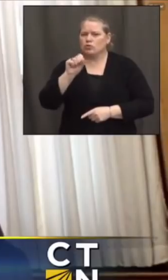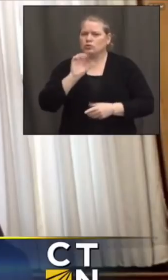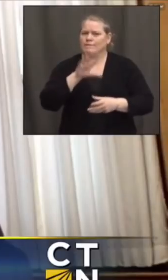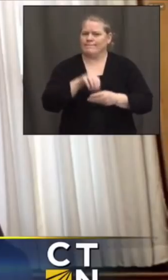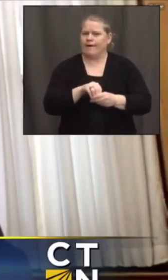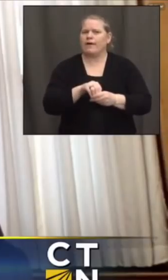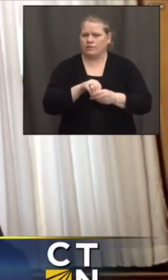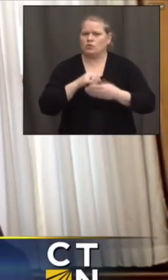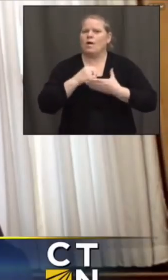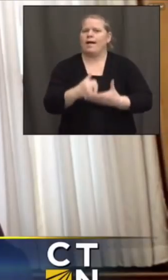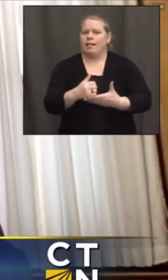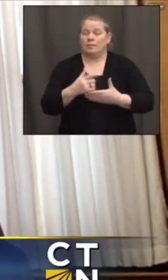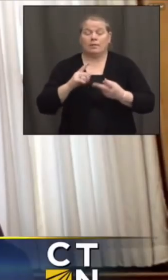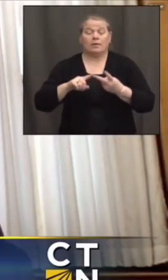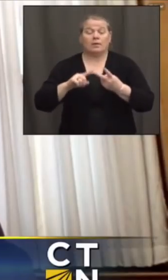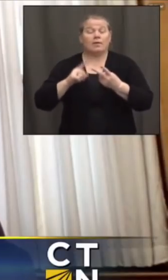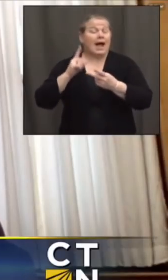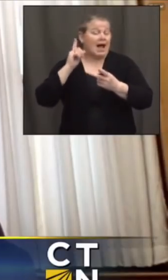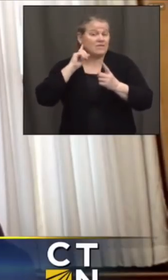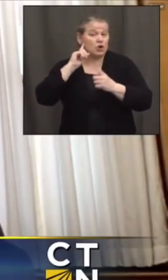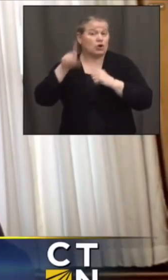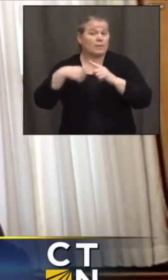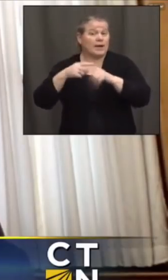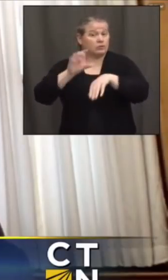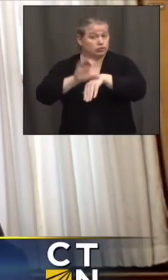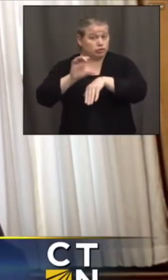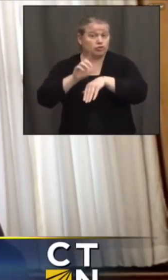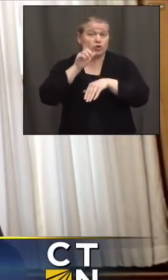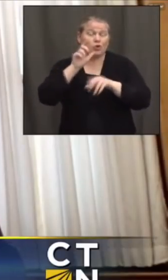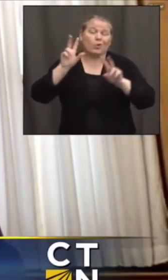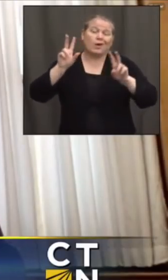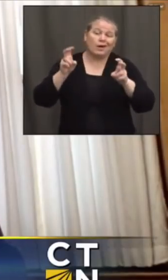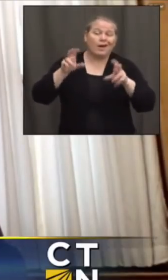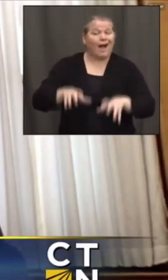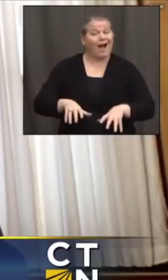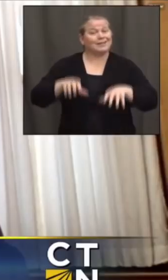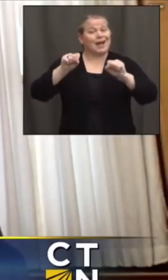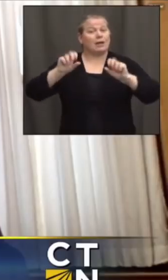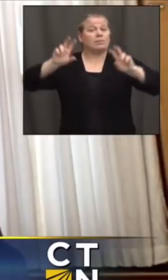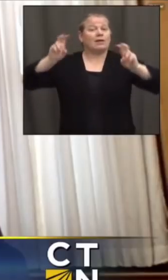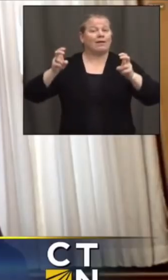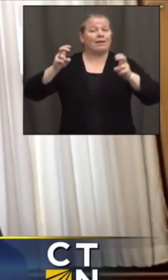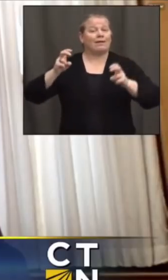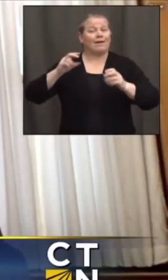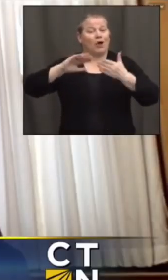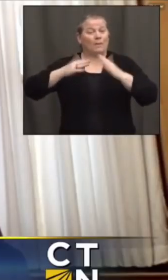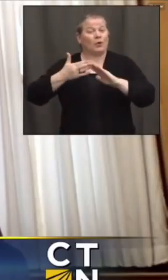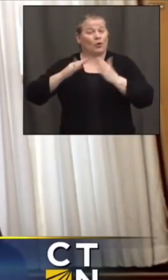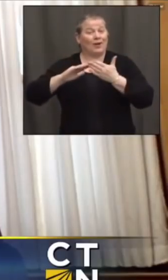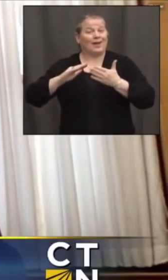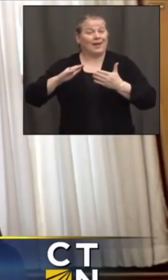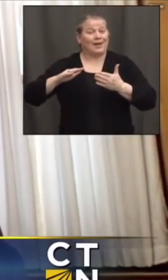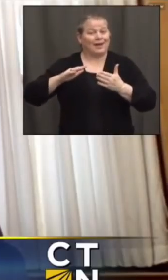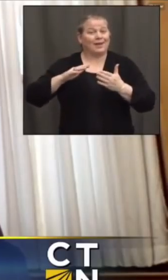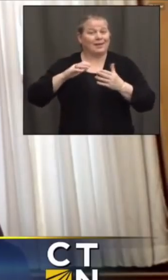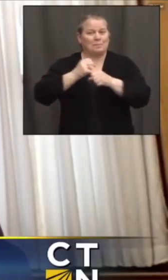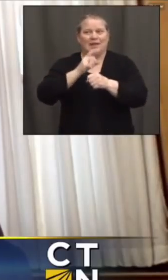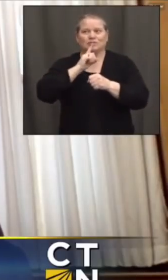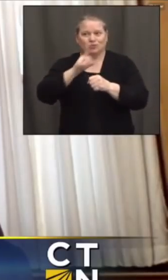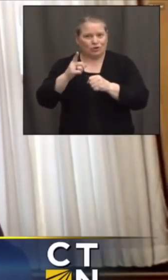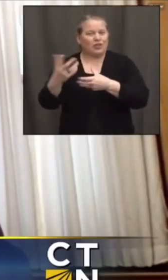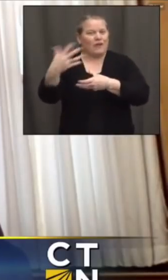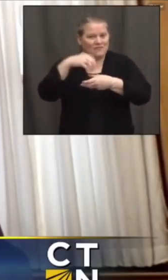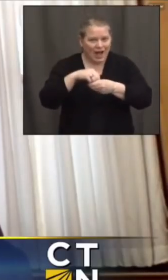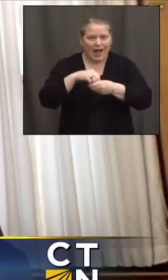quote unquote members of their community and helping ensure that they're getting enrolled and that they are aware of what's available, giving them rides.